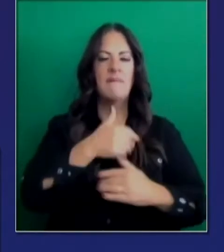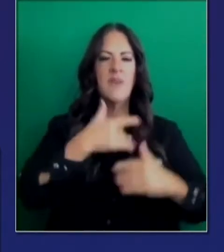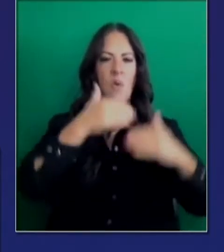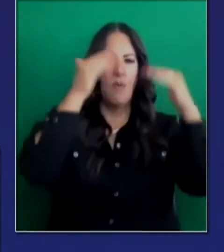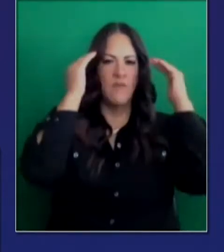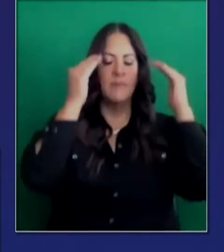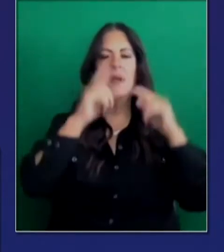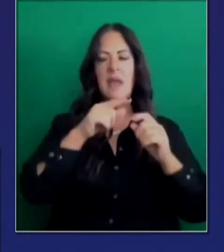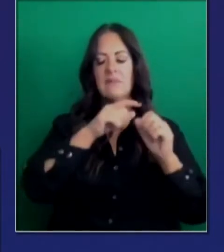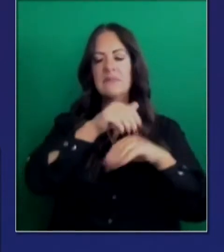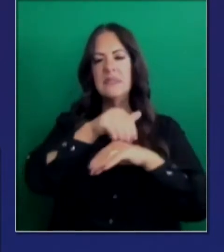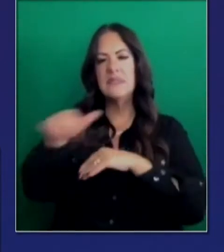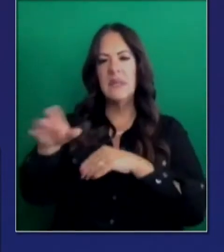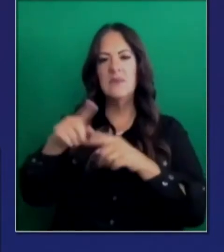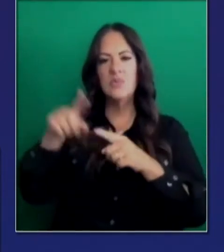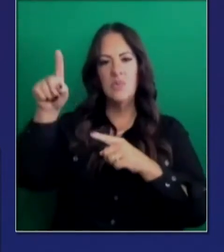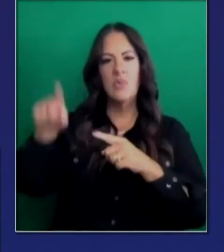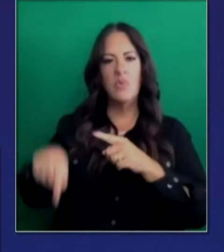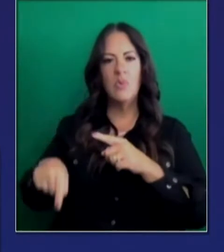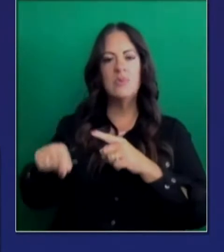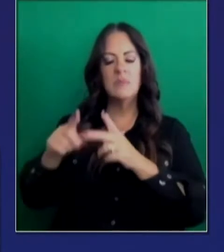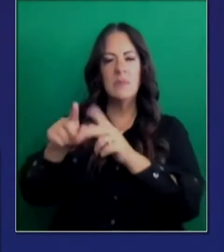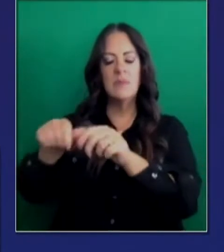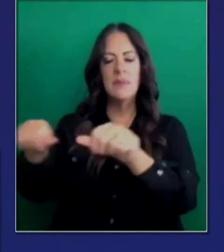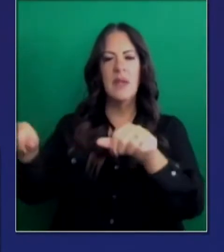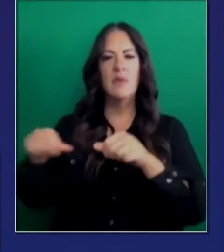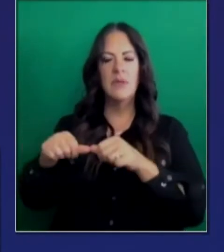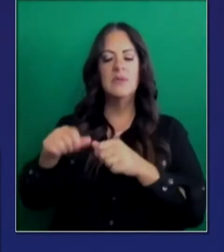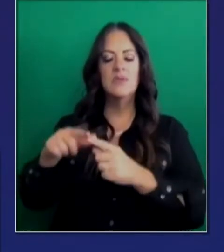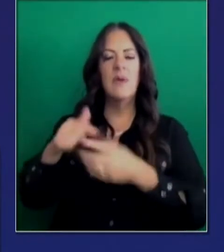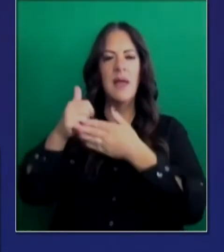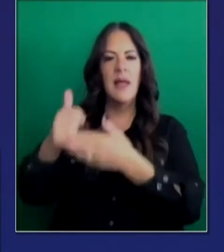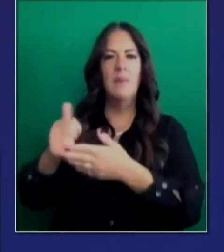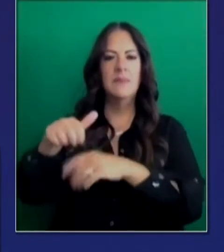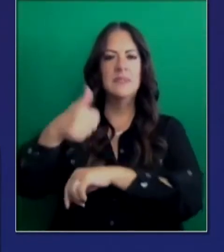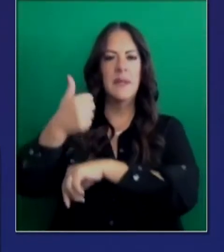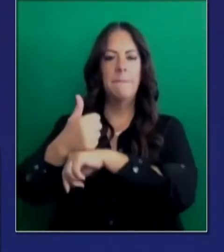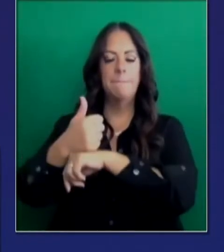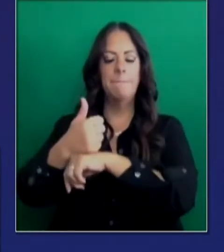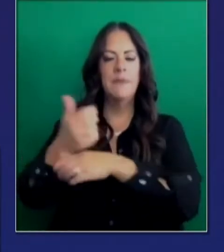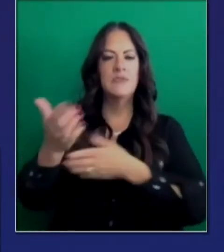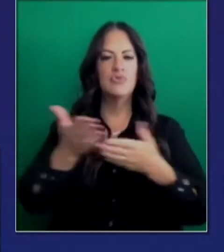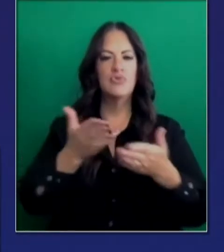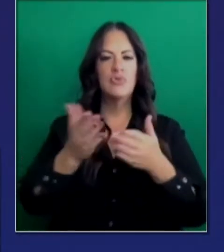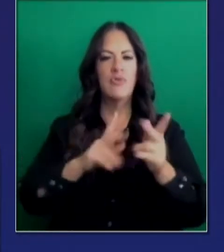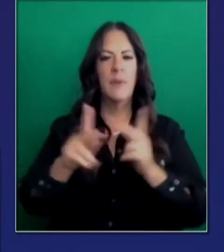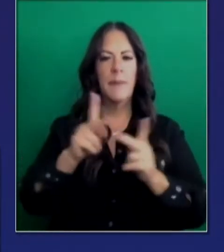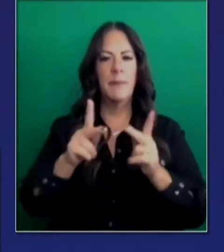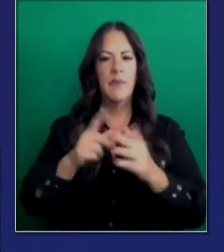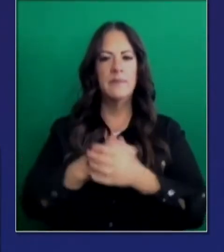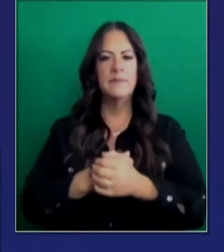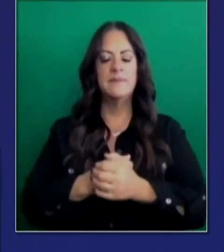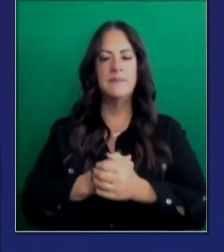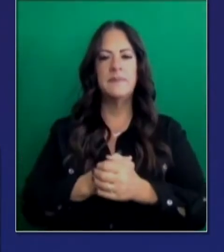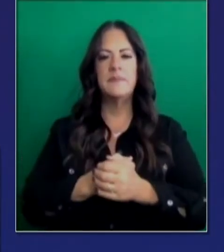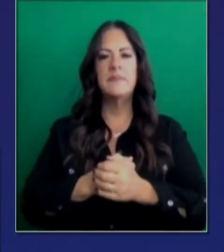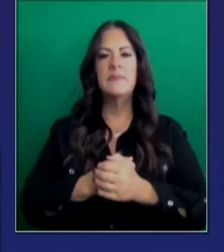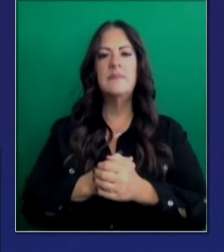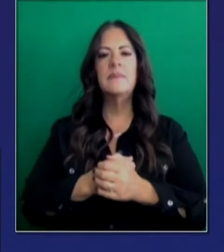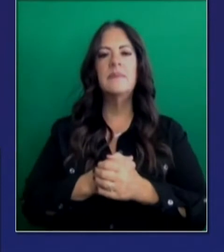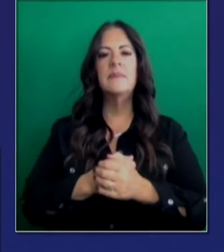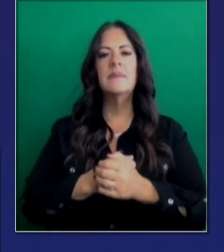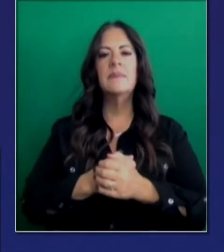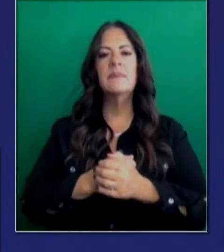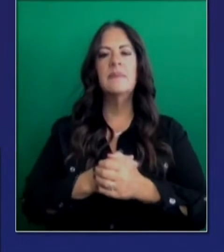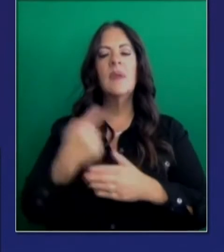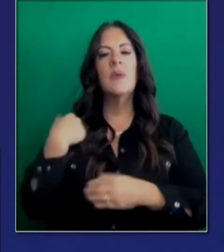the hospital system itself has to support. As it relates to support, well, we continue to do